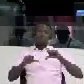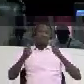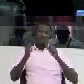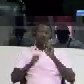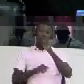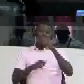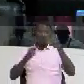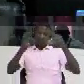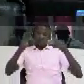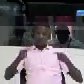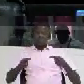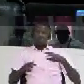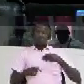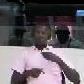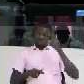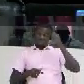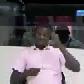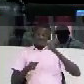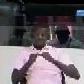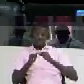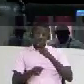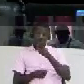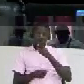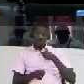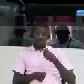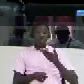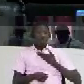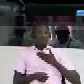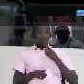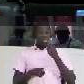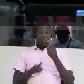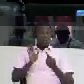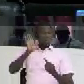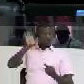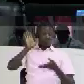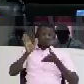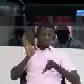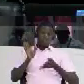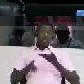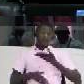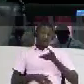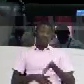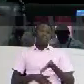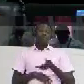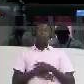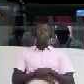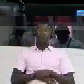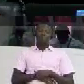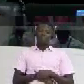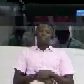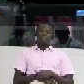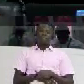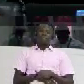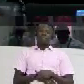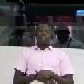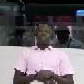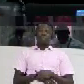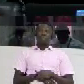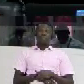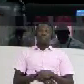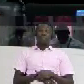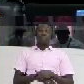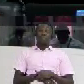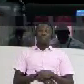testimony, I would like to remind you that you took an oath today. balaa ñoo door nag sa seede gi dama la bëgg a fàttali